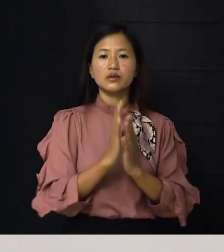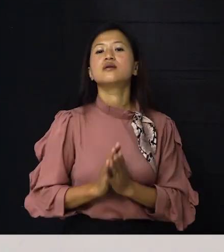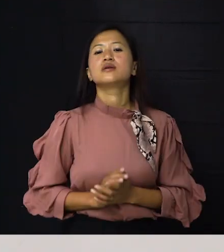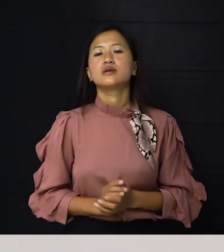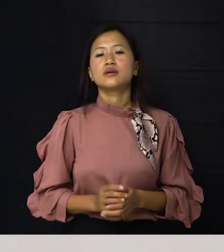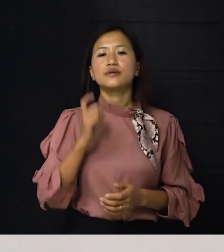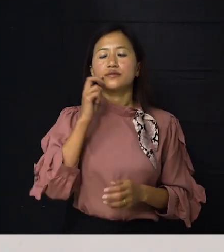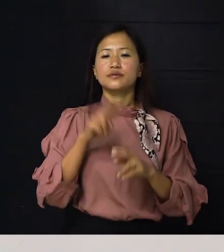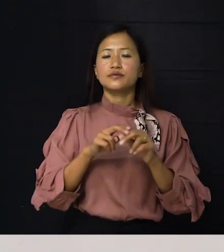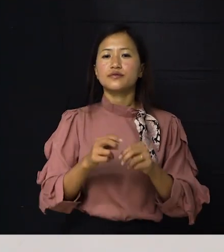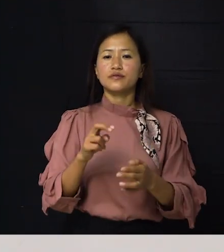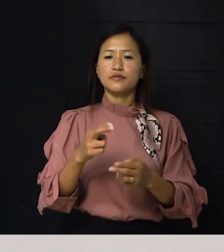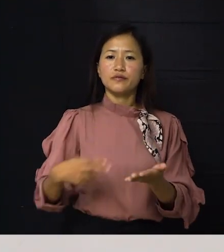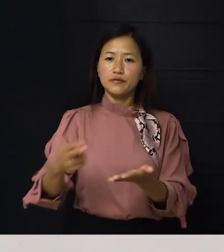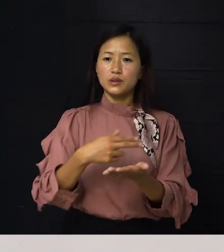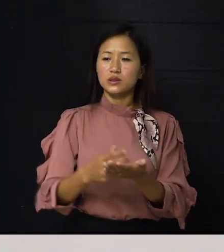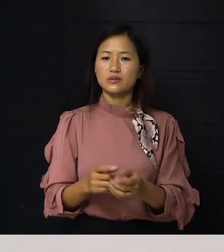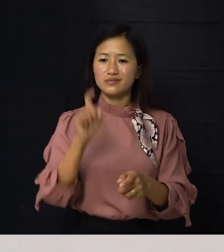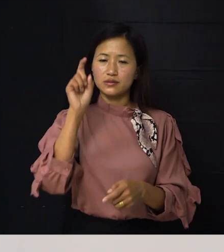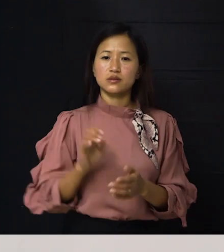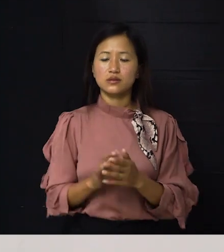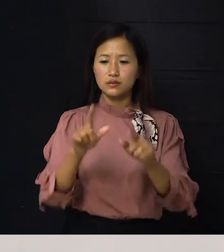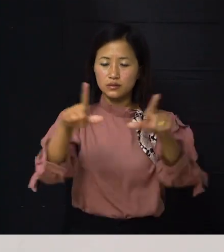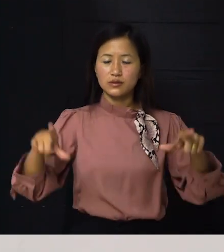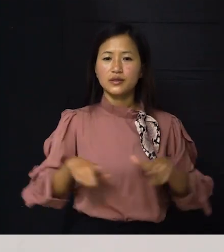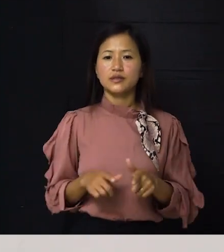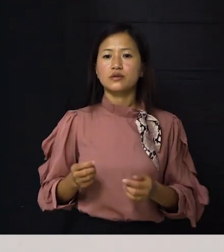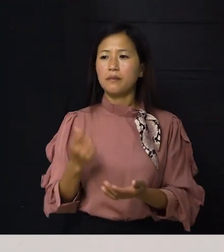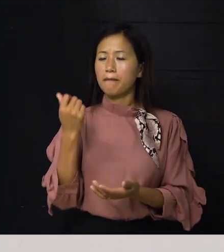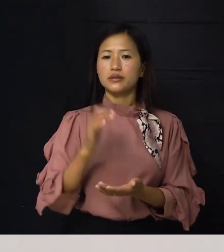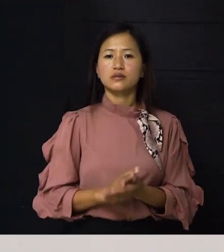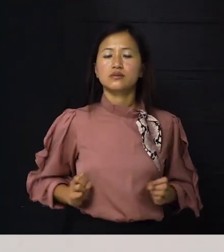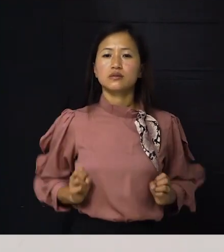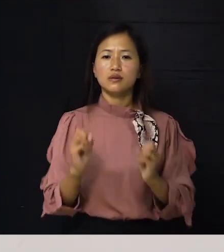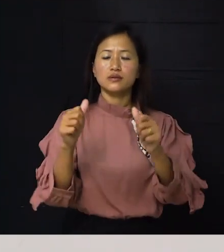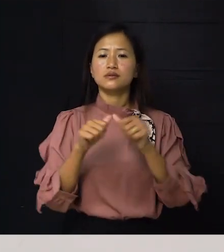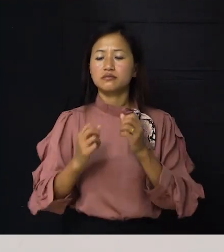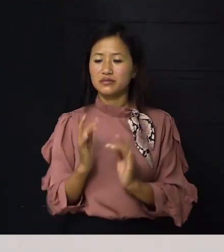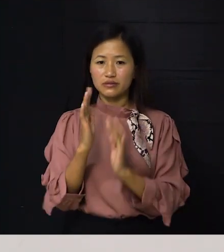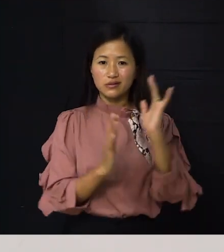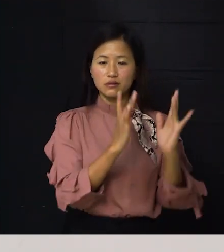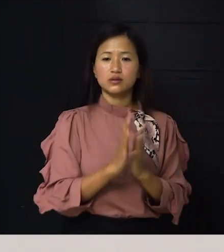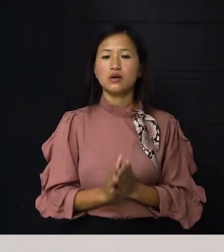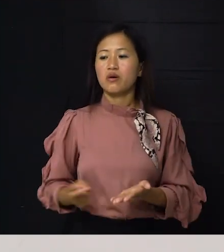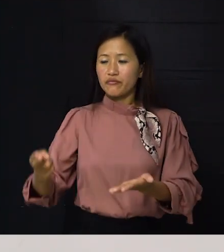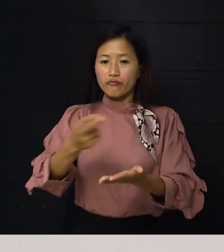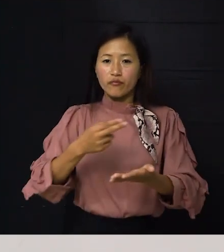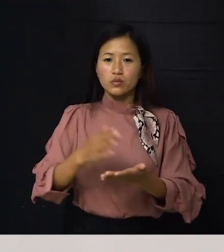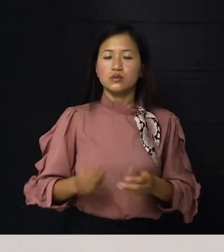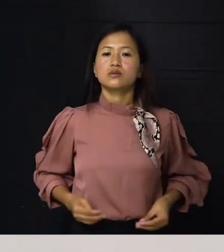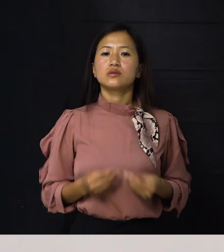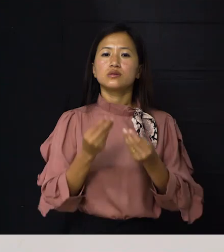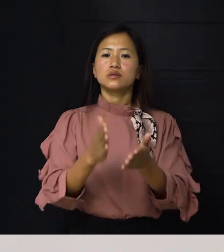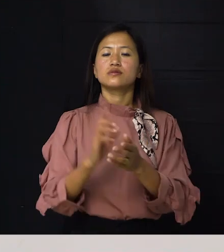farmer needs a land, or if a farmer needs some money in order to start an agriculture or a farming, so he used to give